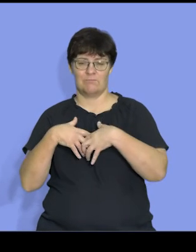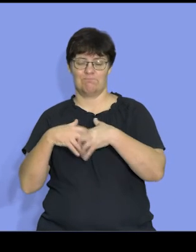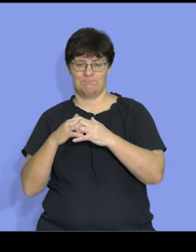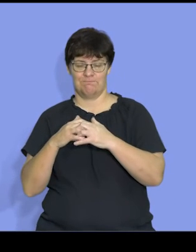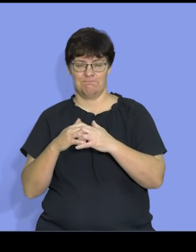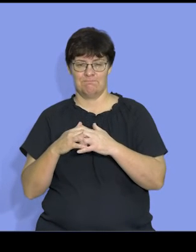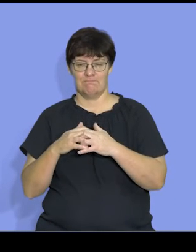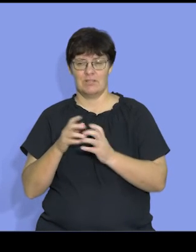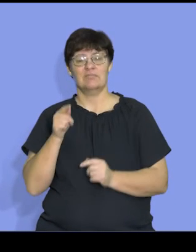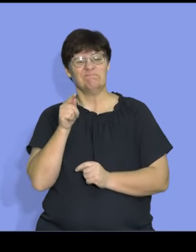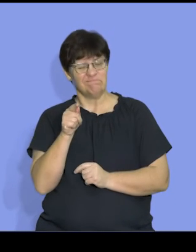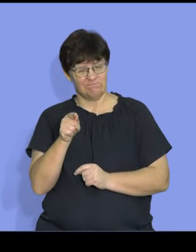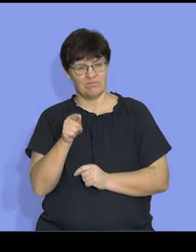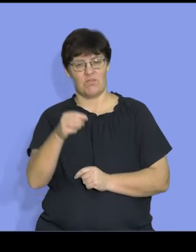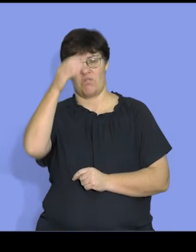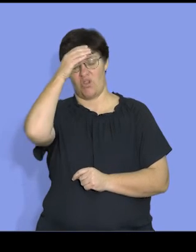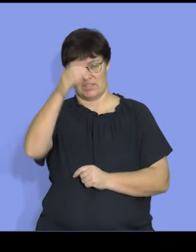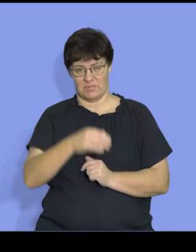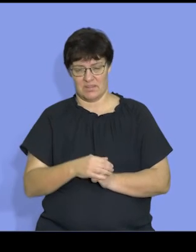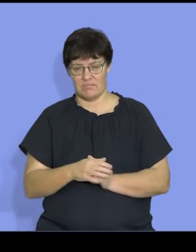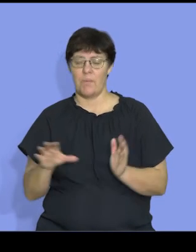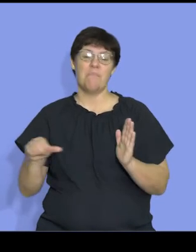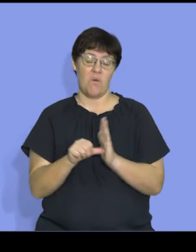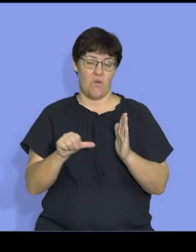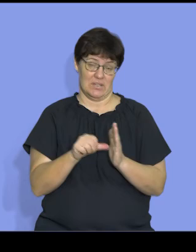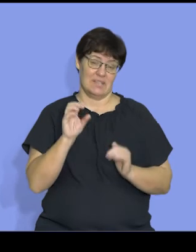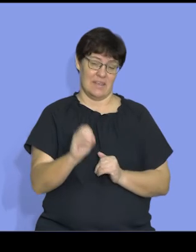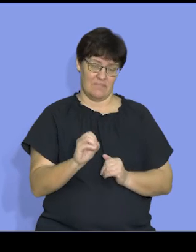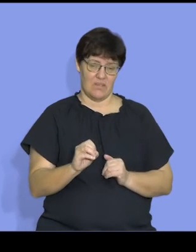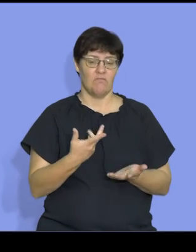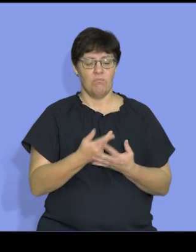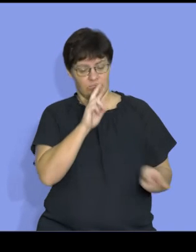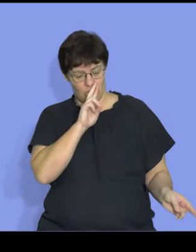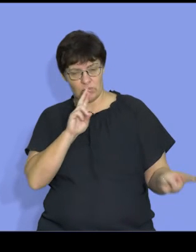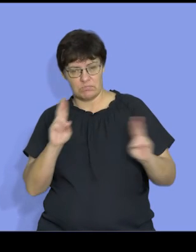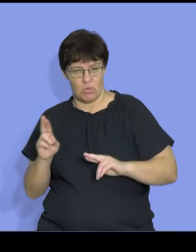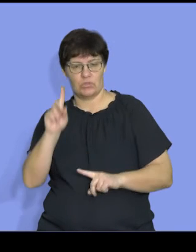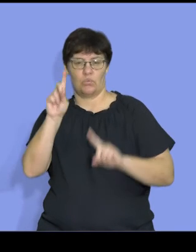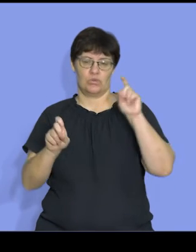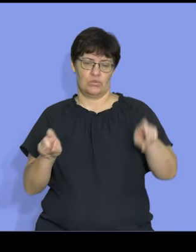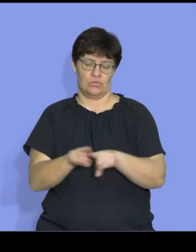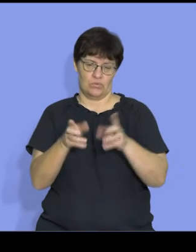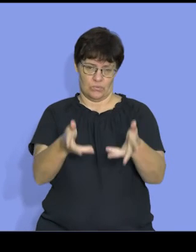the concepts that are very important in terms of responding to questions of this nature, right?